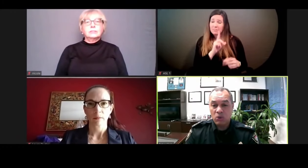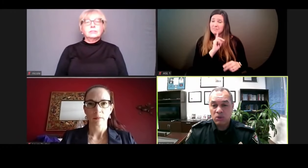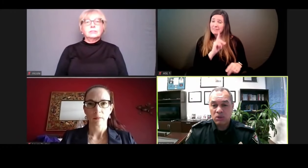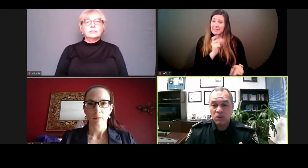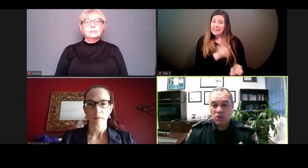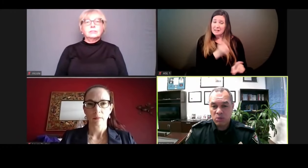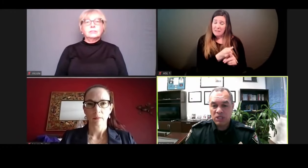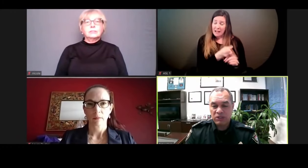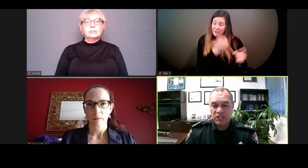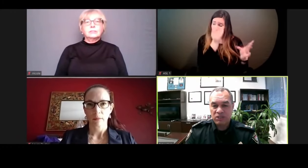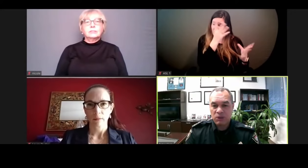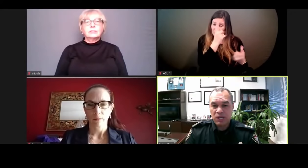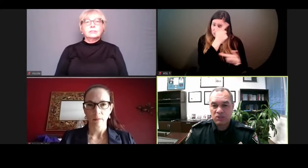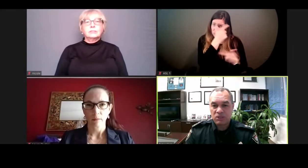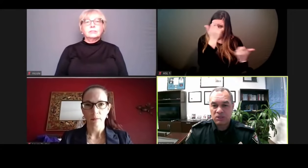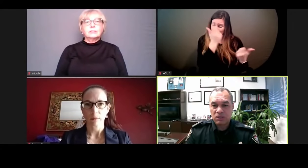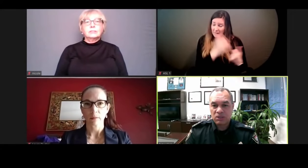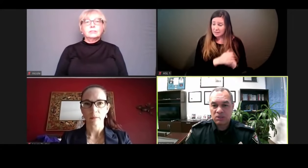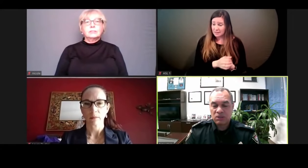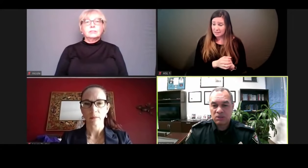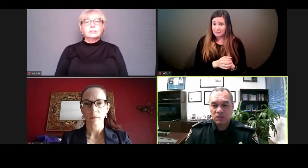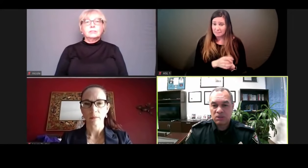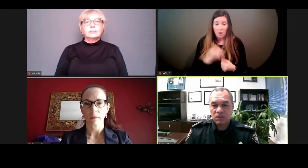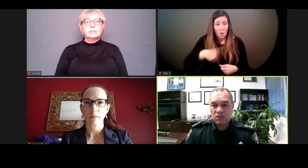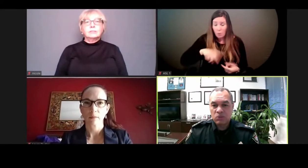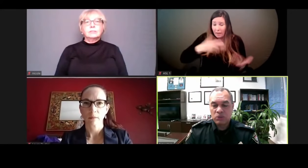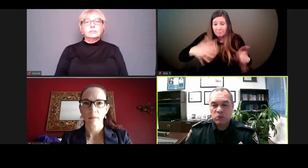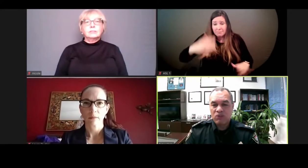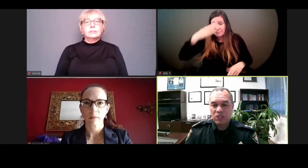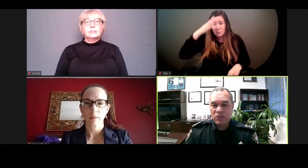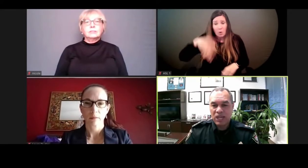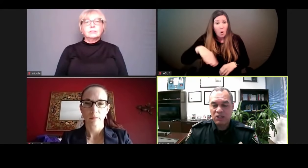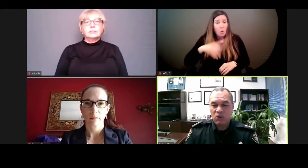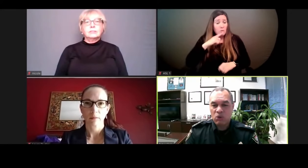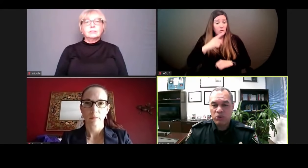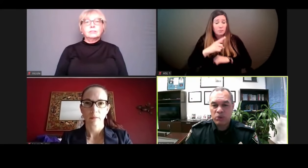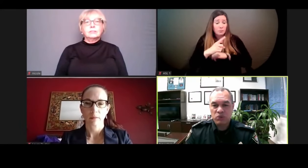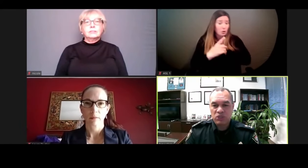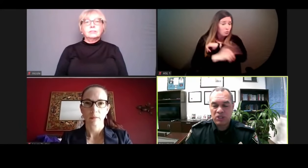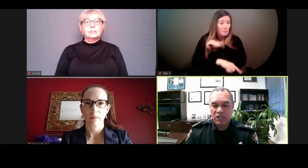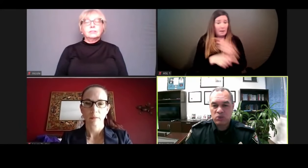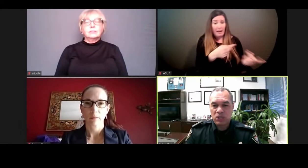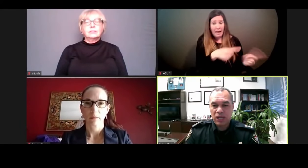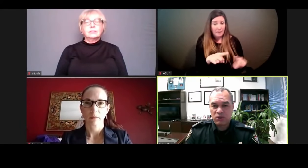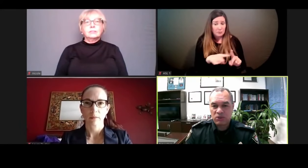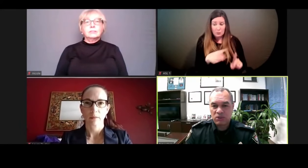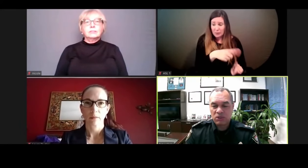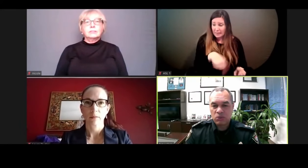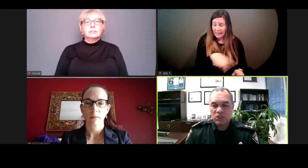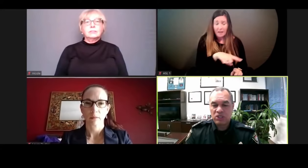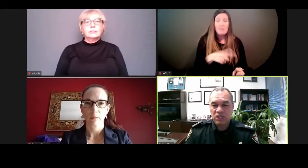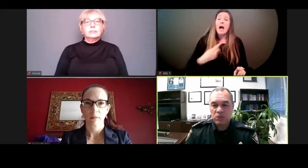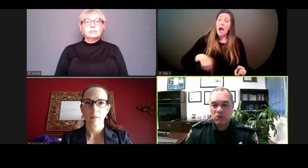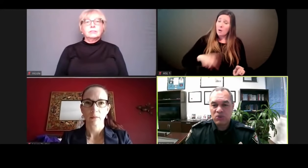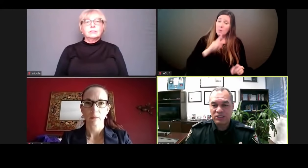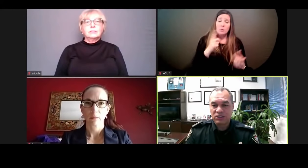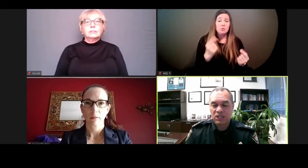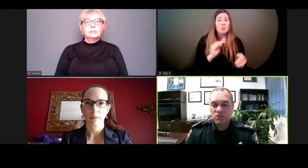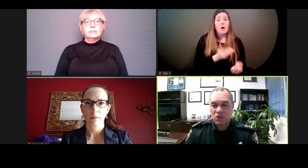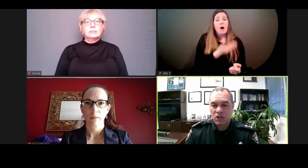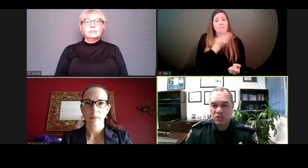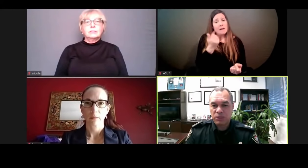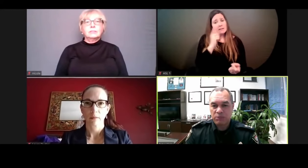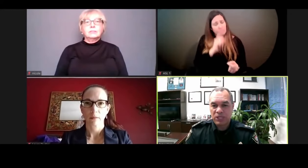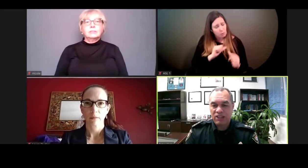know, criminally victimized. We will do everything we can to hold those who've done that to account. We'll continue arresting